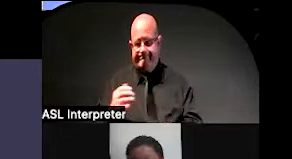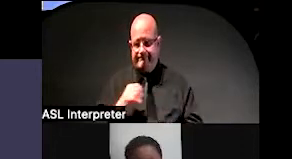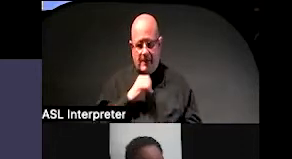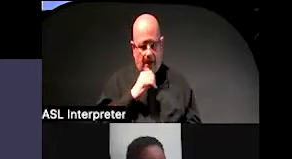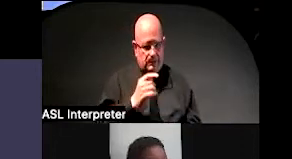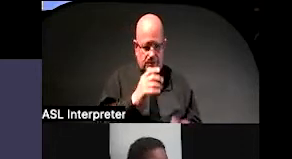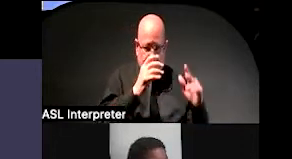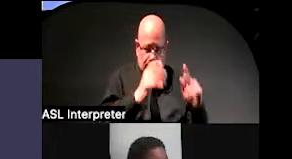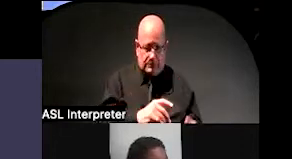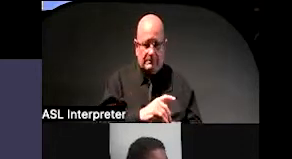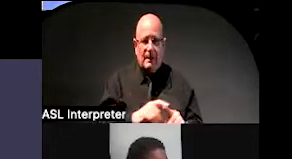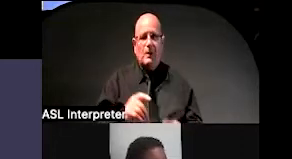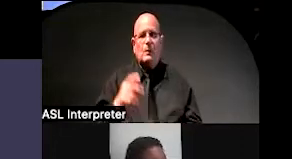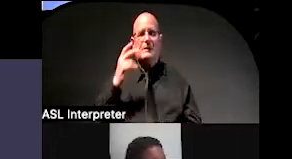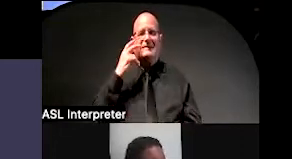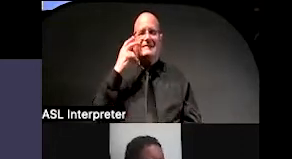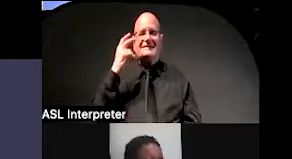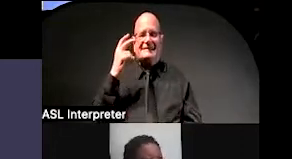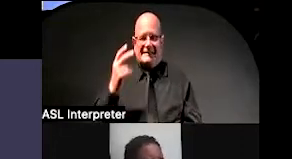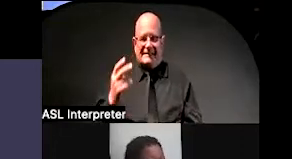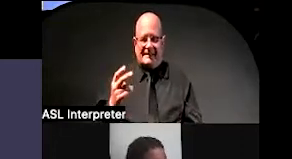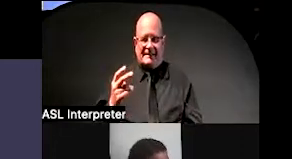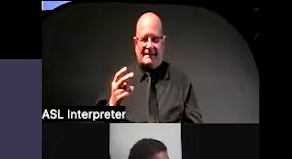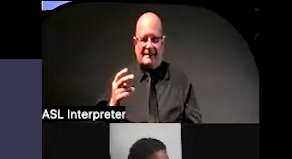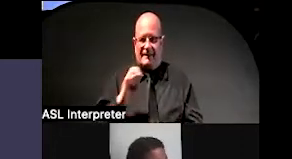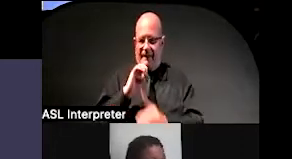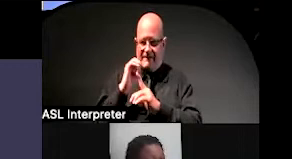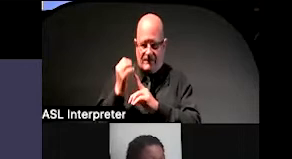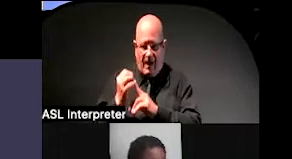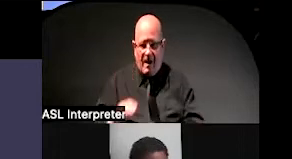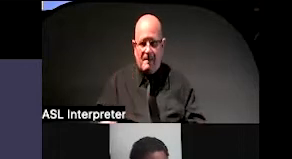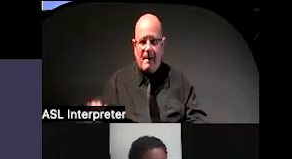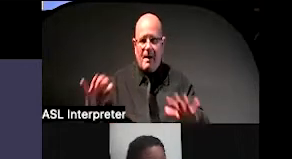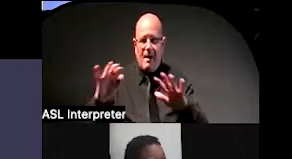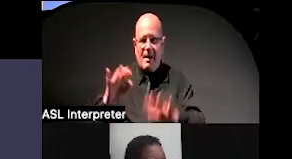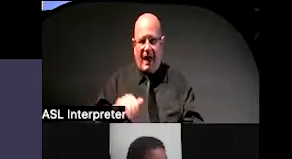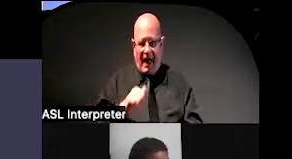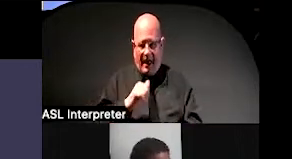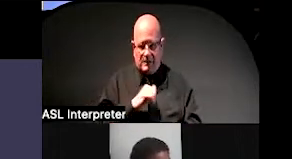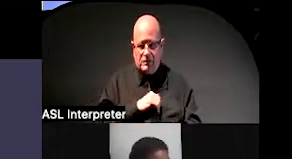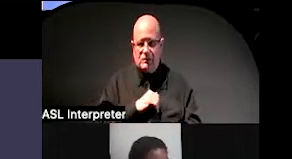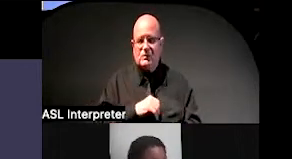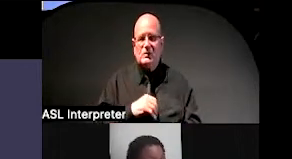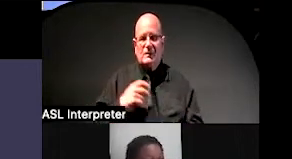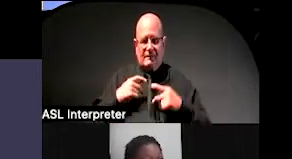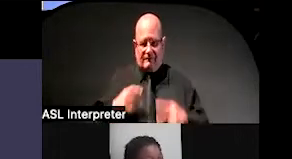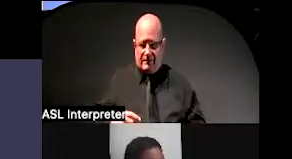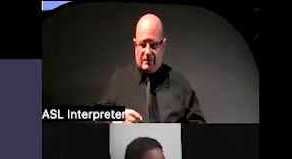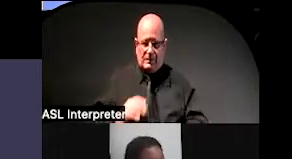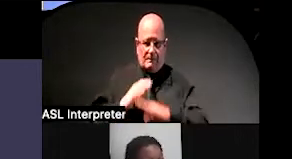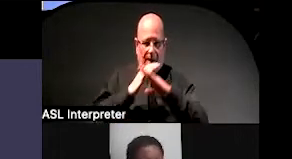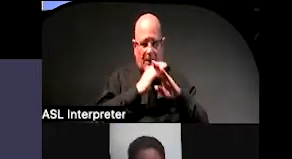person and we're looking at environmental factors, attitudes, physical barriers